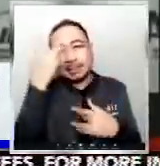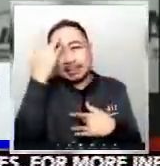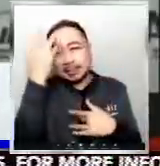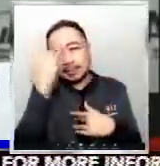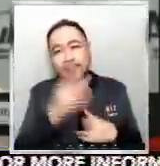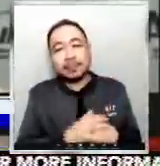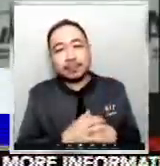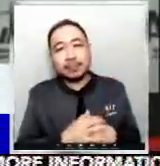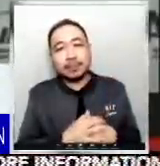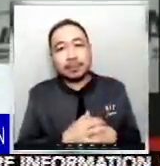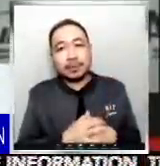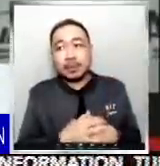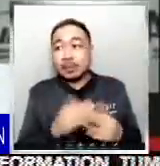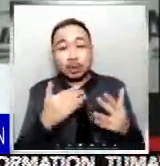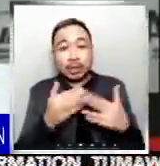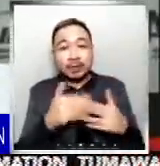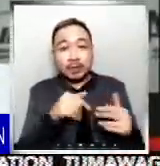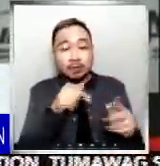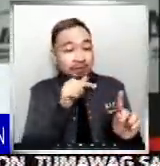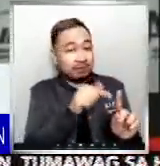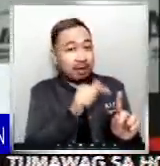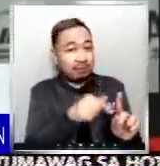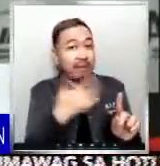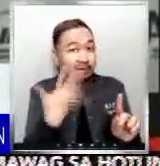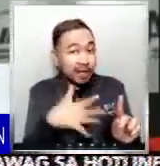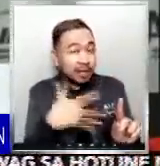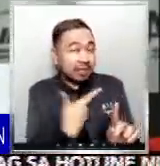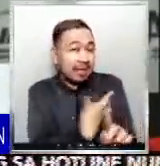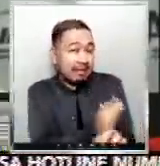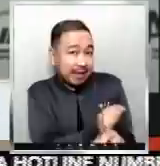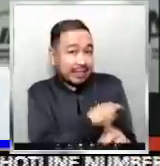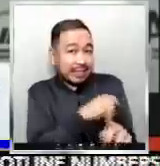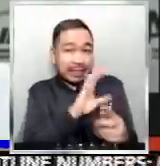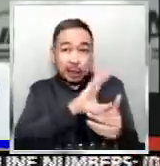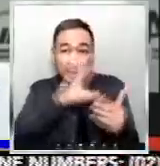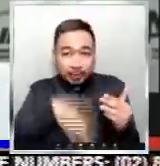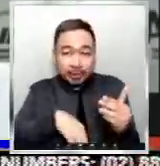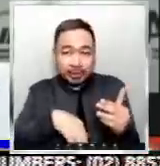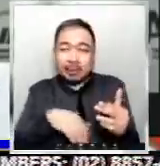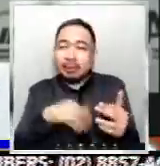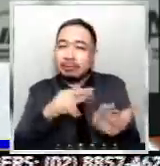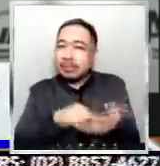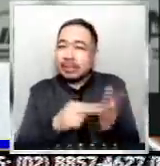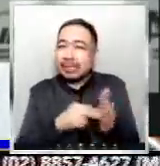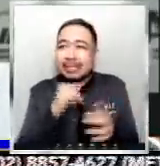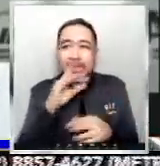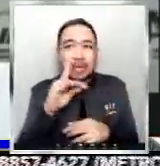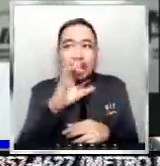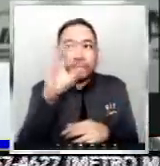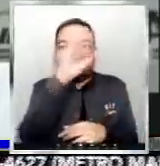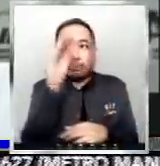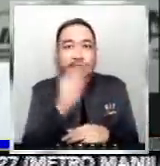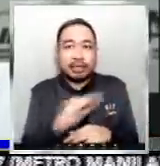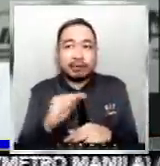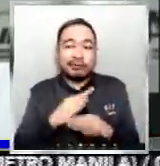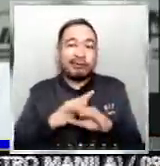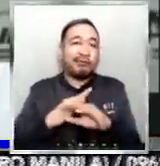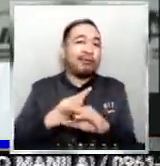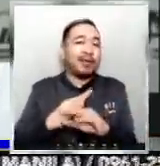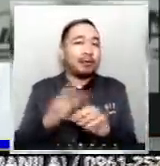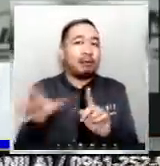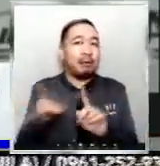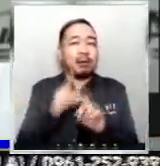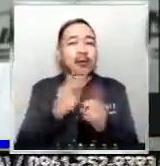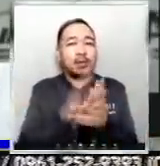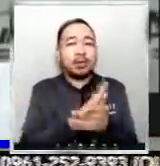were vaccinated, just because it will not work 100% for everybody. But it does work for the great majority of people, and